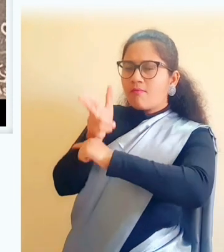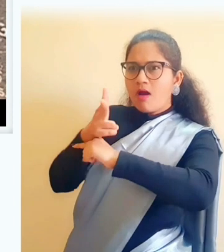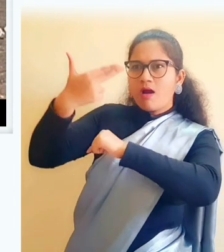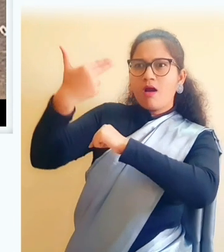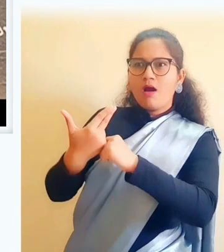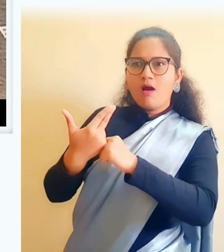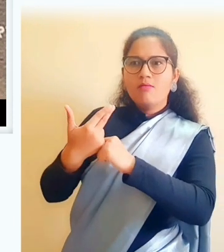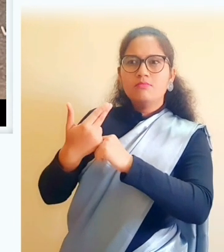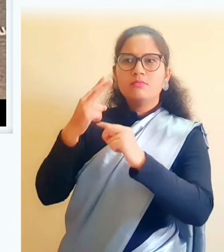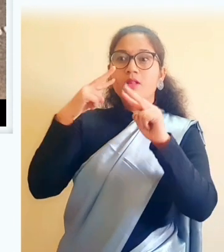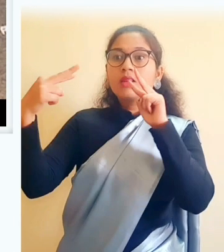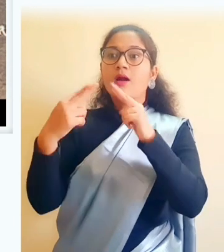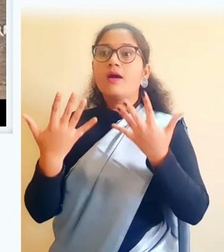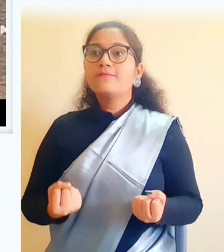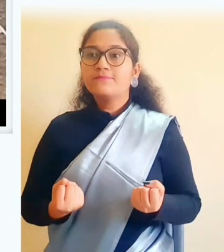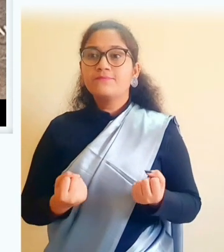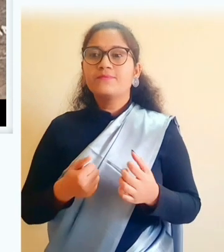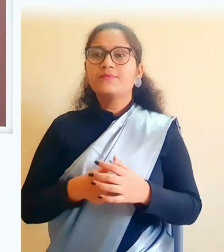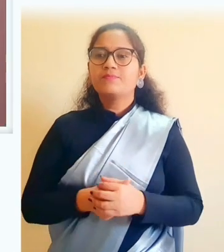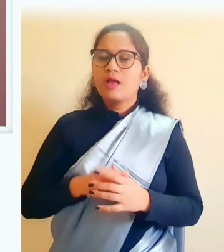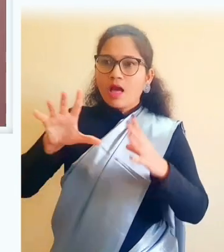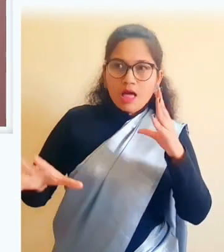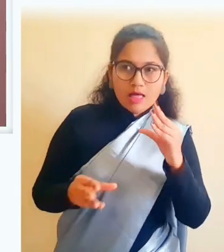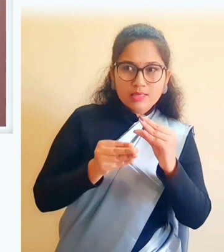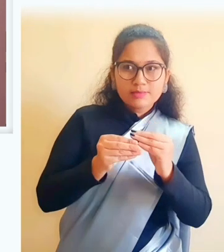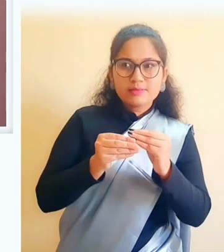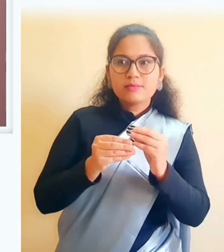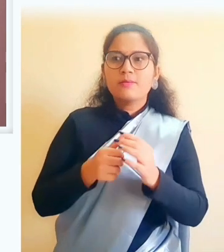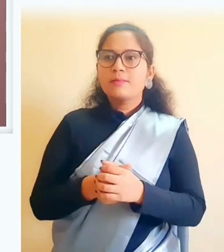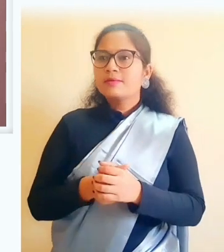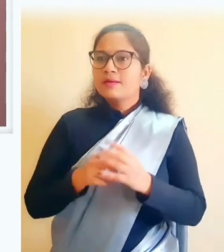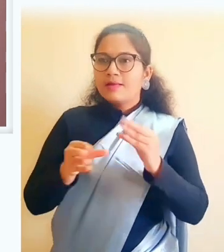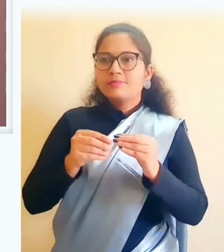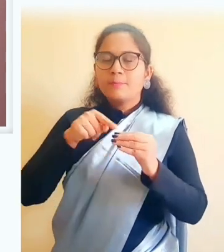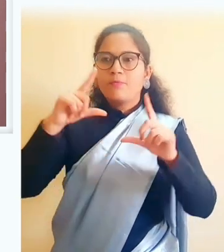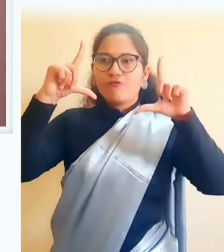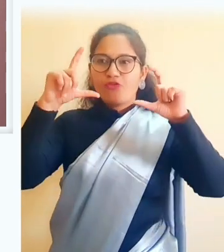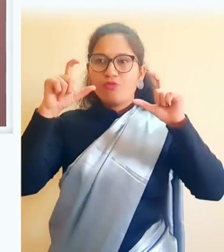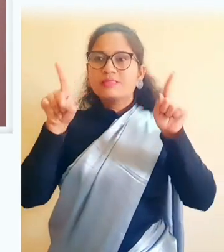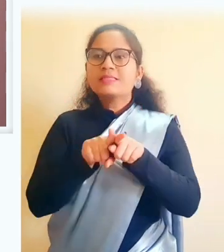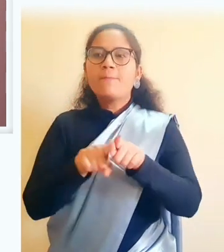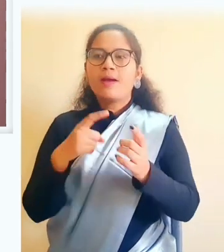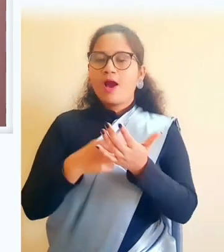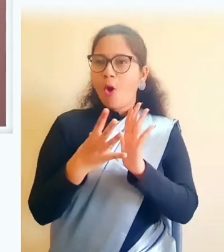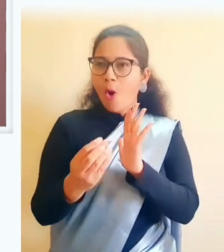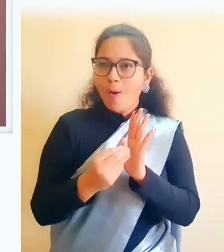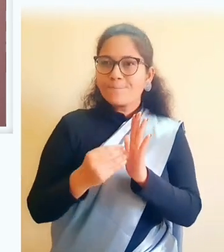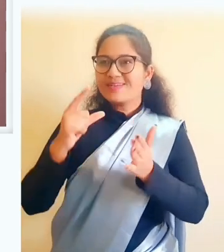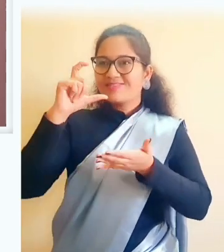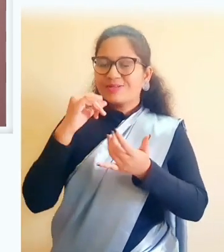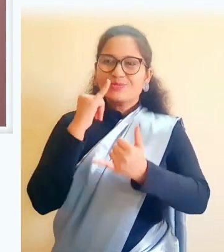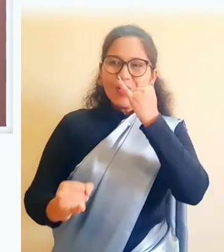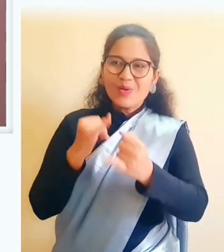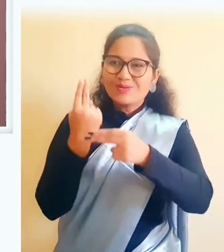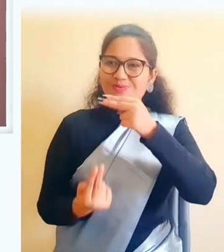the camera and thus at the viewer. They add an interpretive layer to the photograph, not just as a recording of a